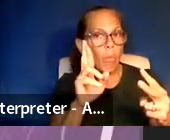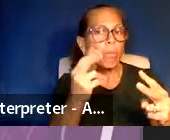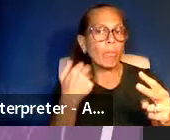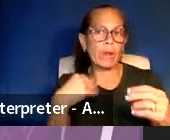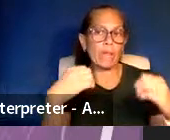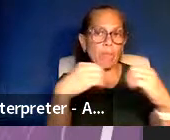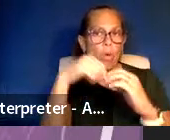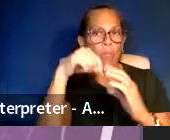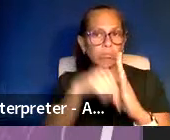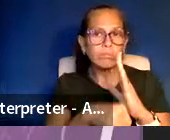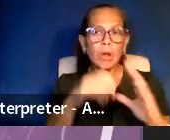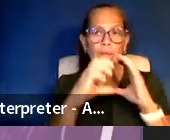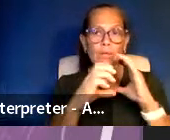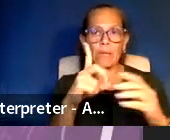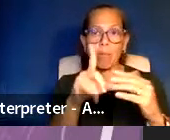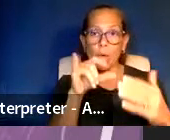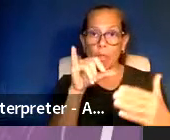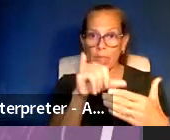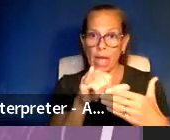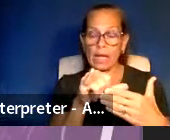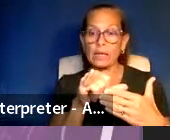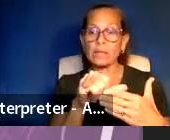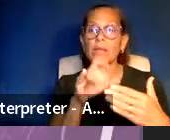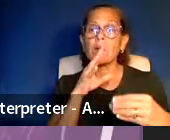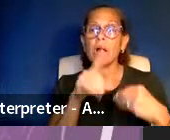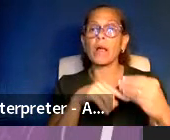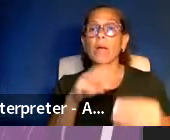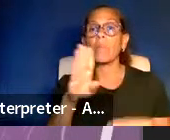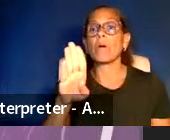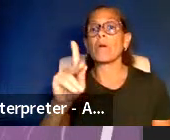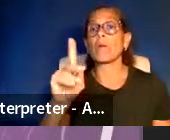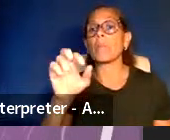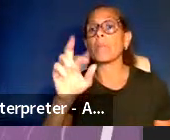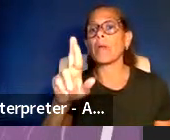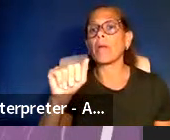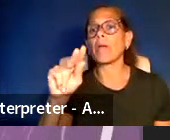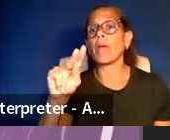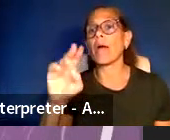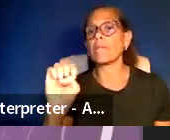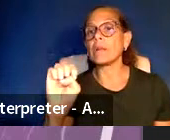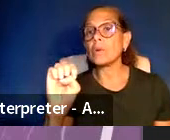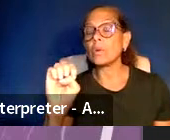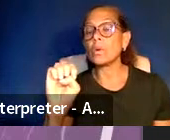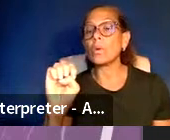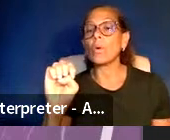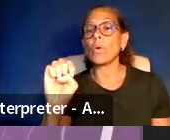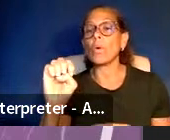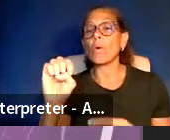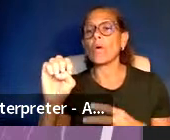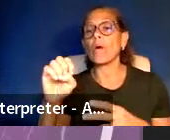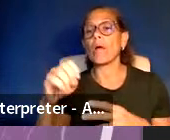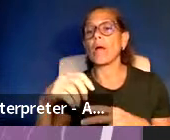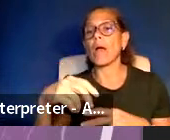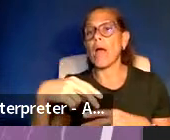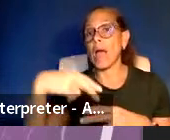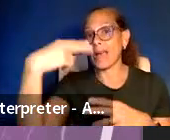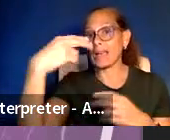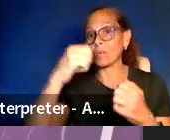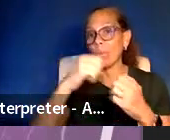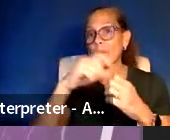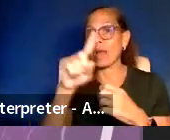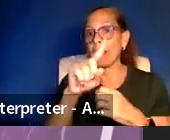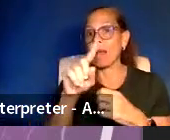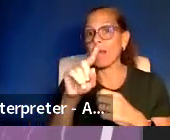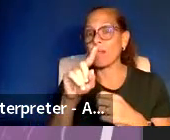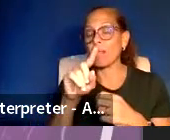that with the regards to the Baker Avenue height with the zoning, and